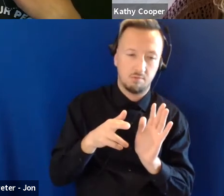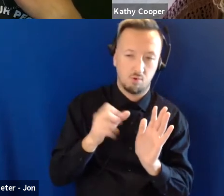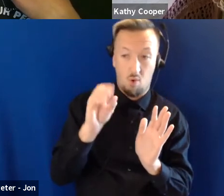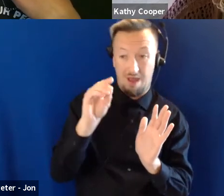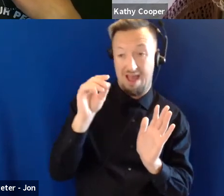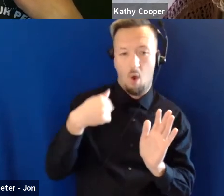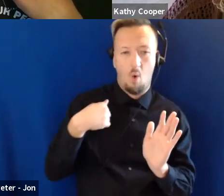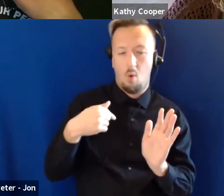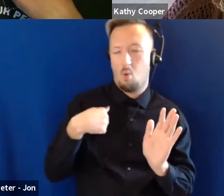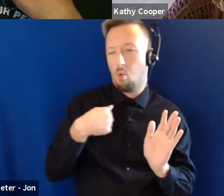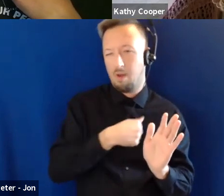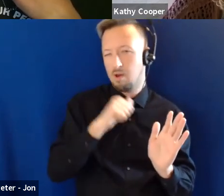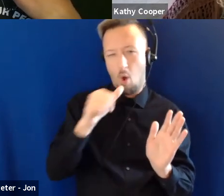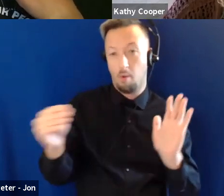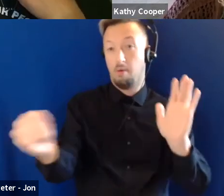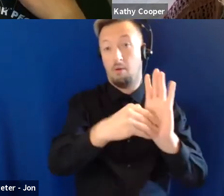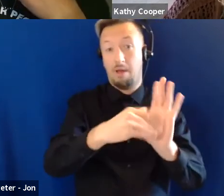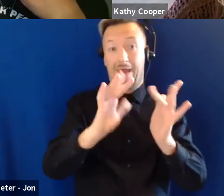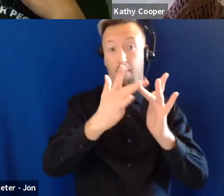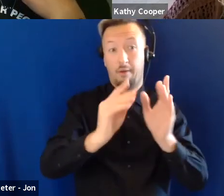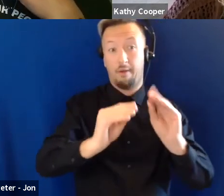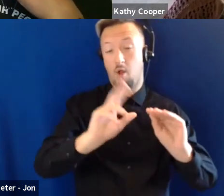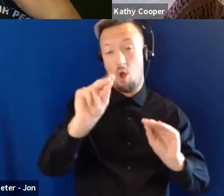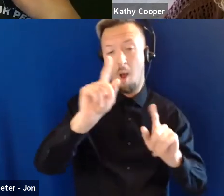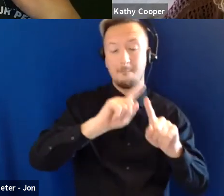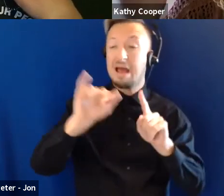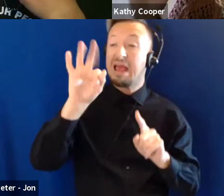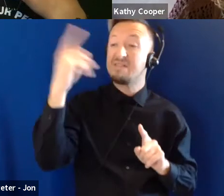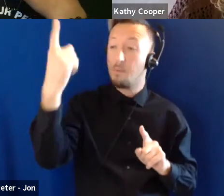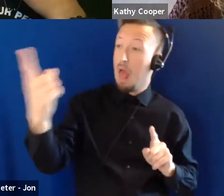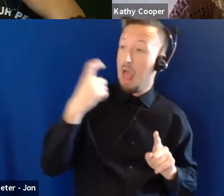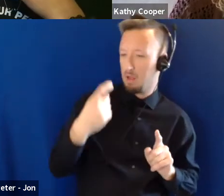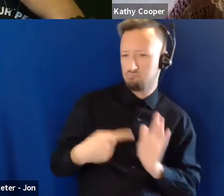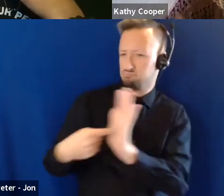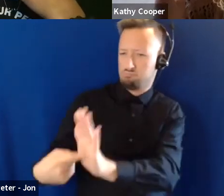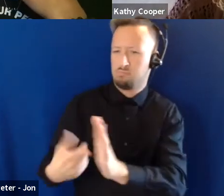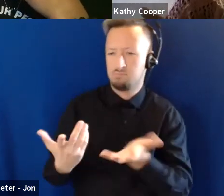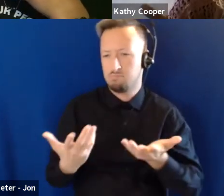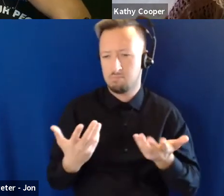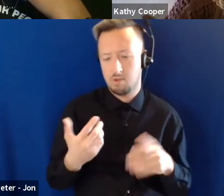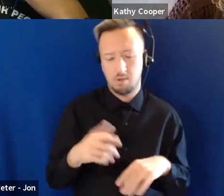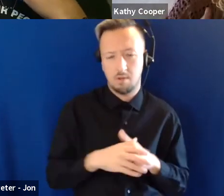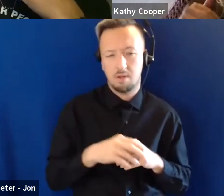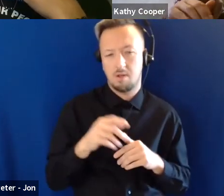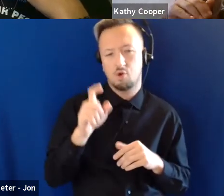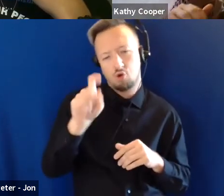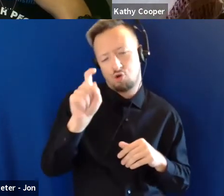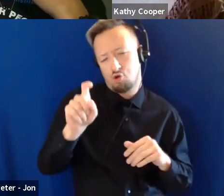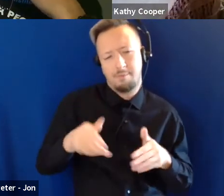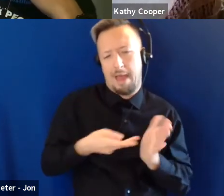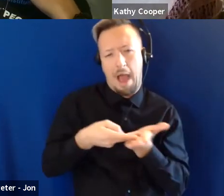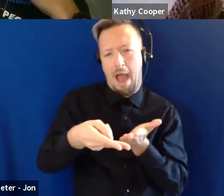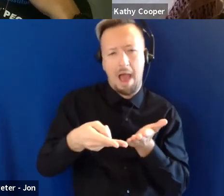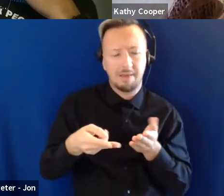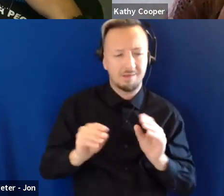I don't know why you'd want to hide it. I really don't. I feel like everybody needs to be super accountable, super transparent. You just save yourself so